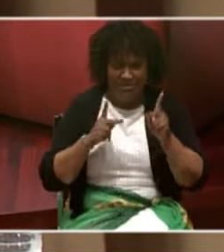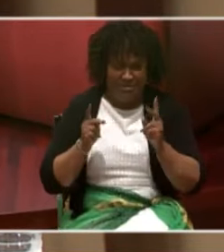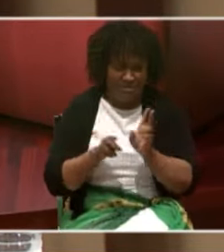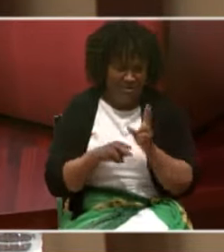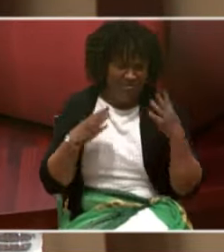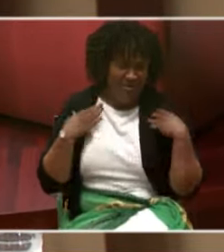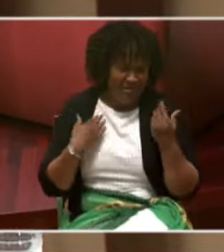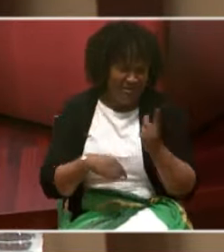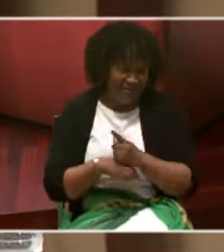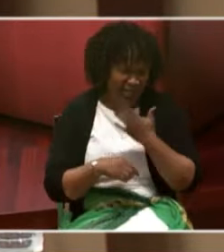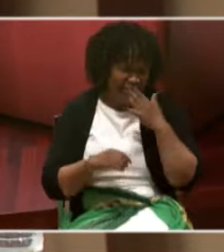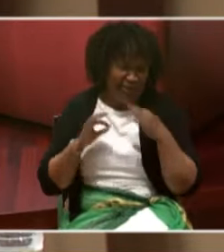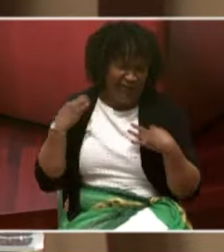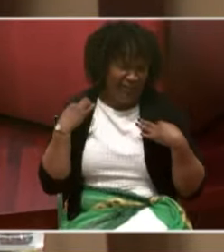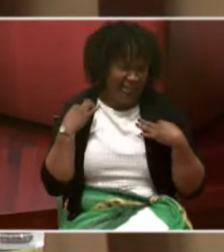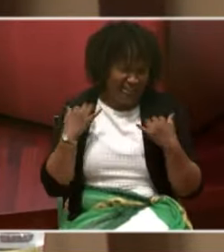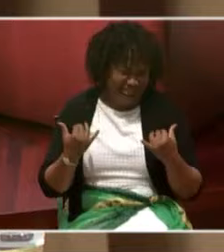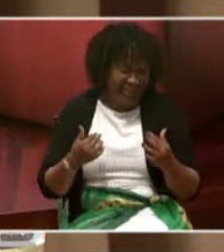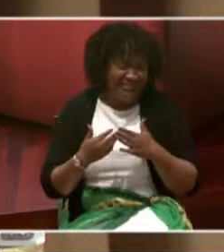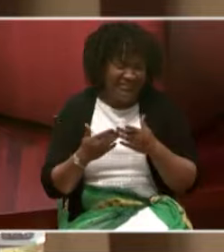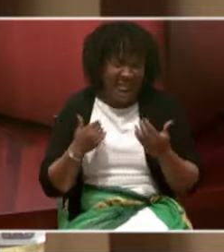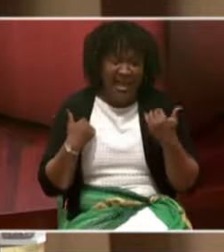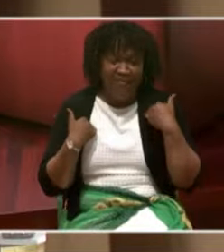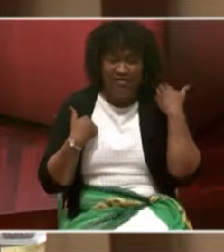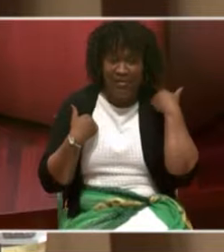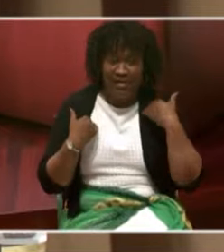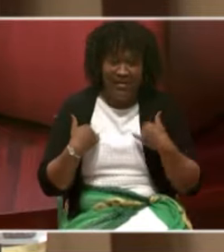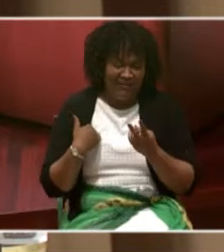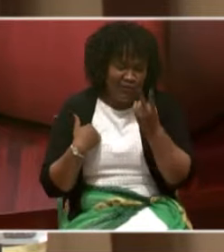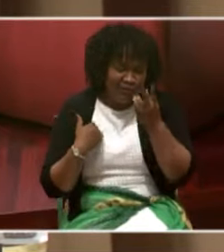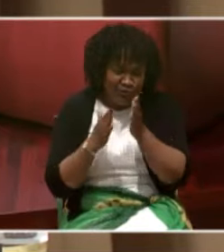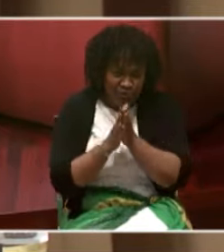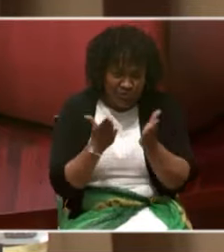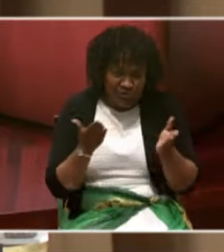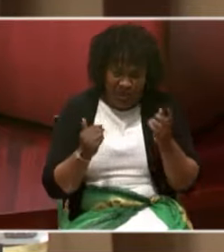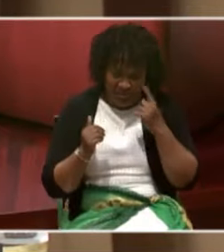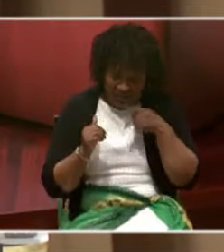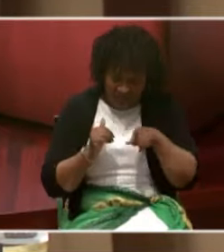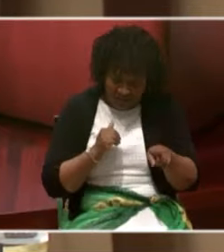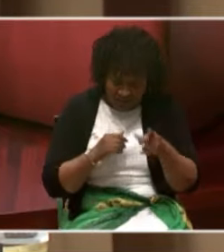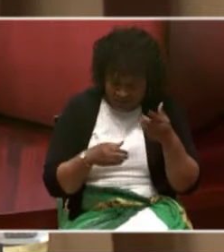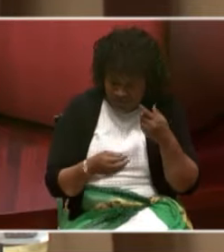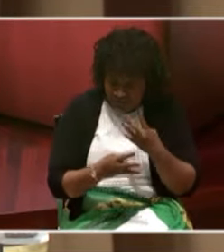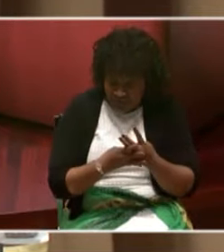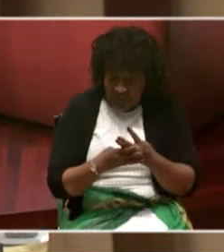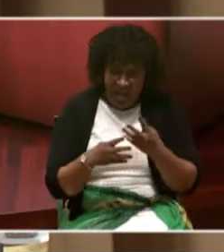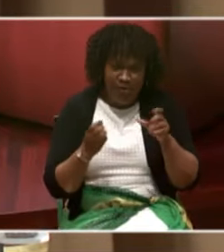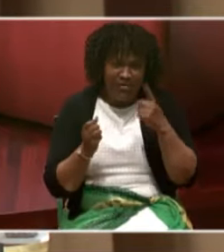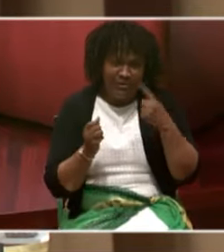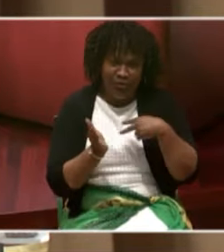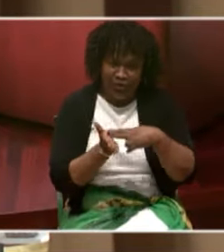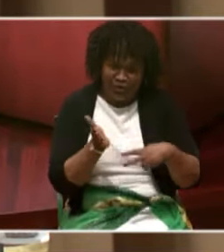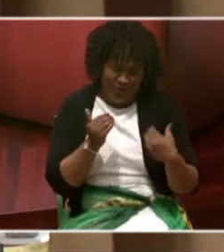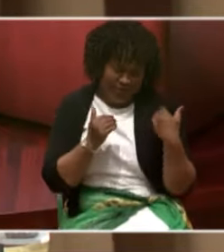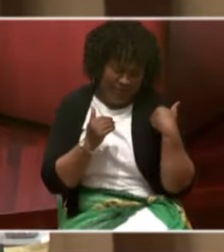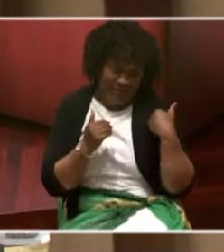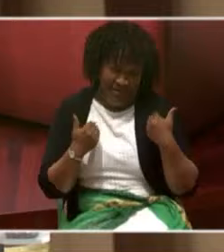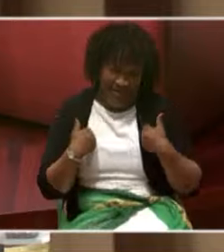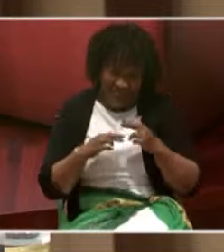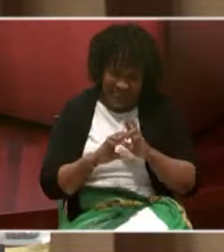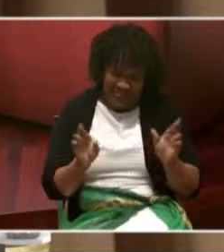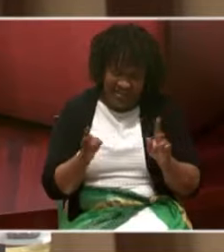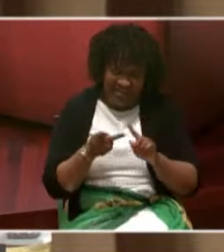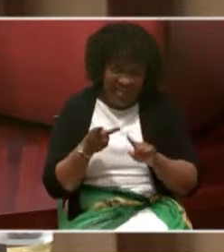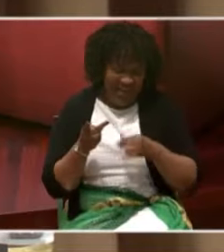it. How President Johnson can send troops to Vietnam, but cannot send troops to Selma,